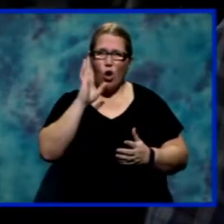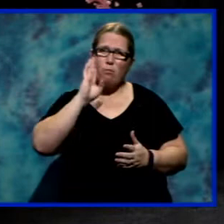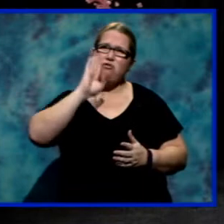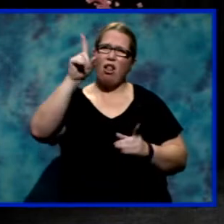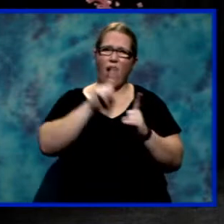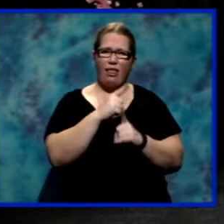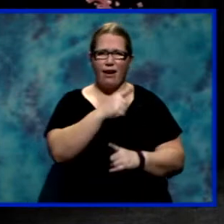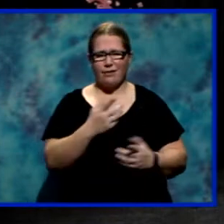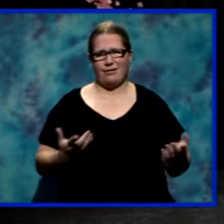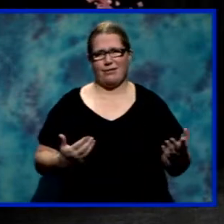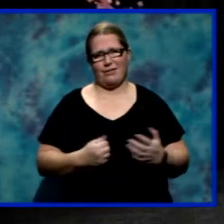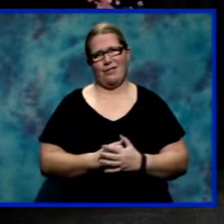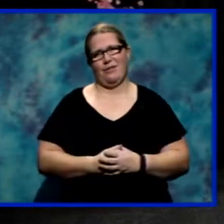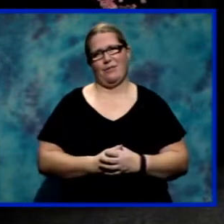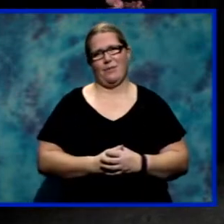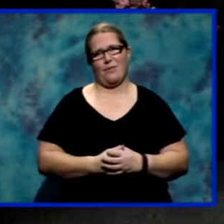Huh?